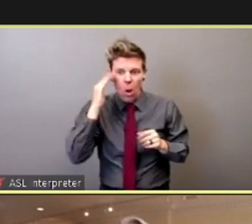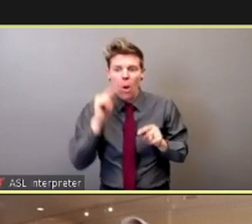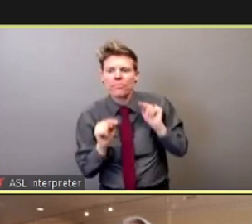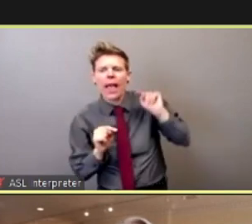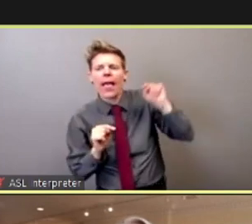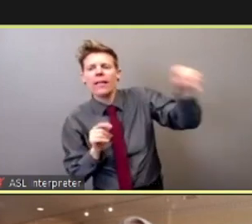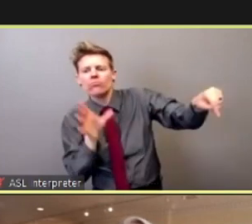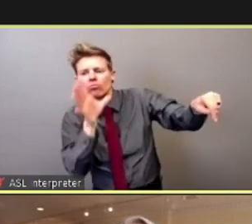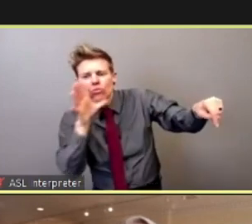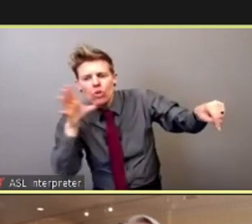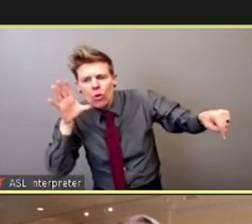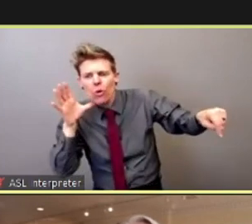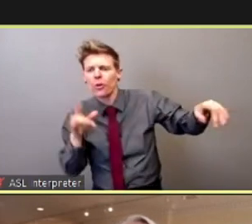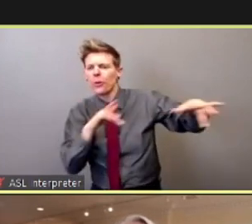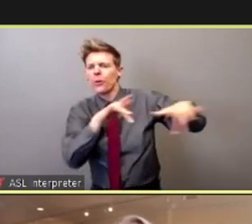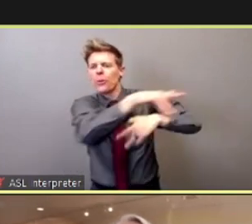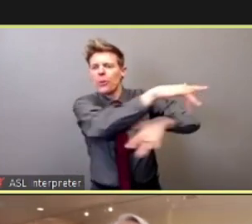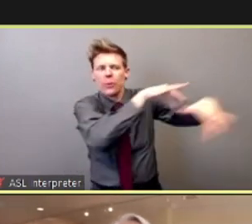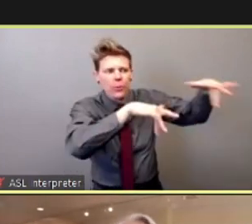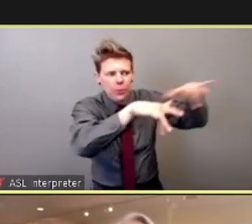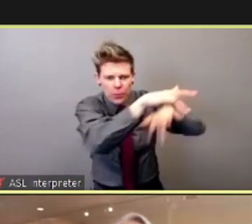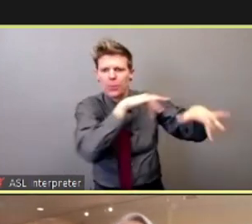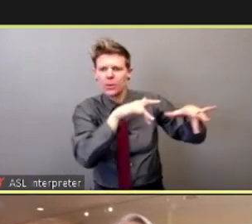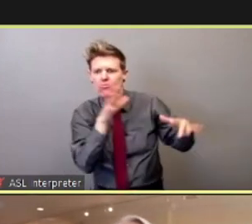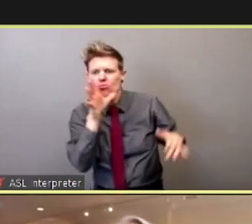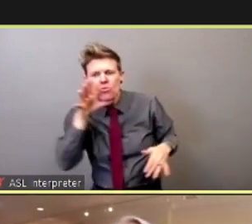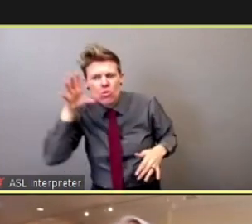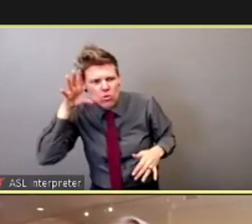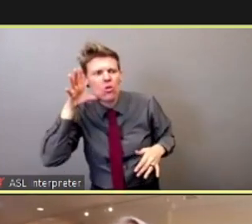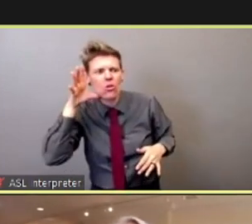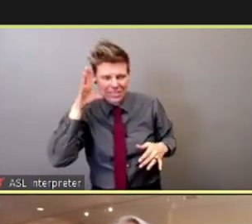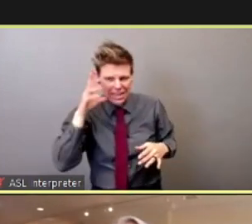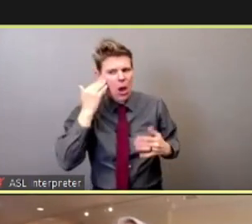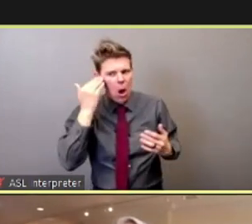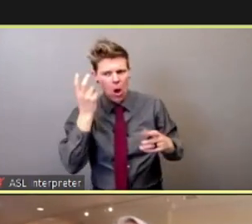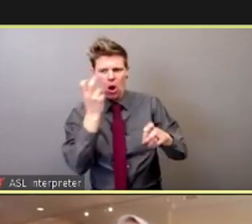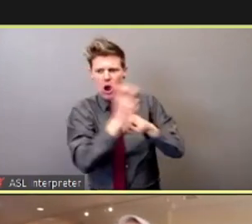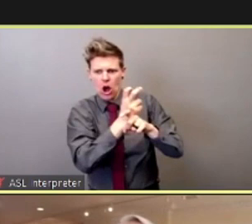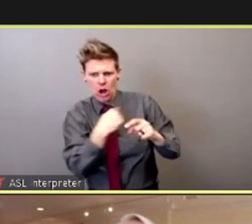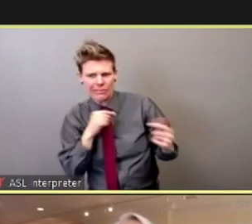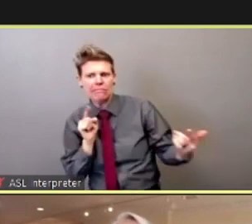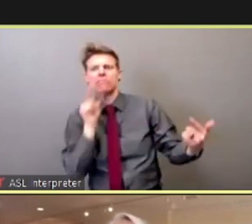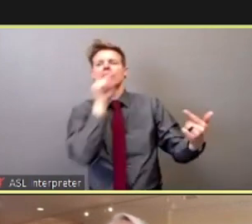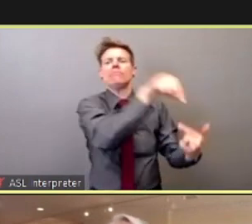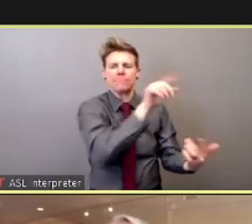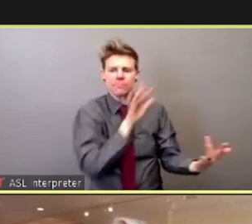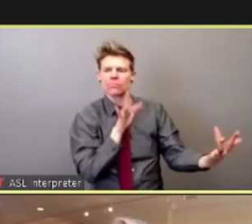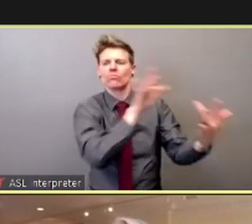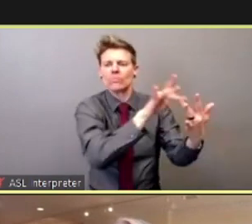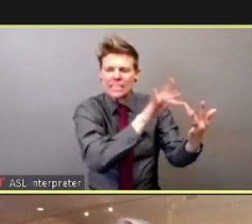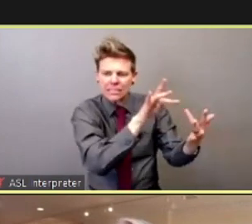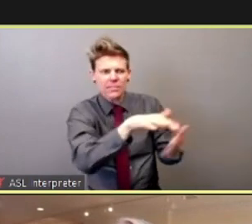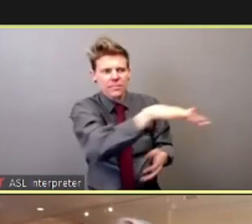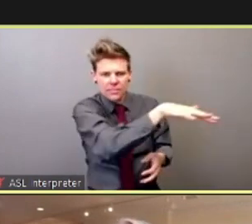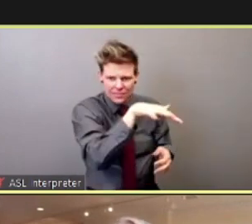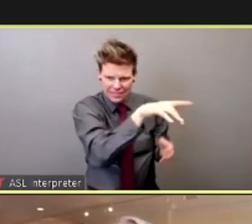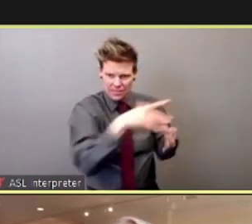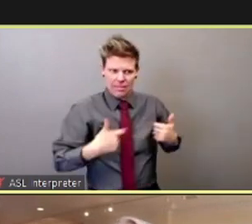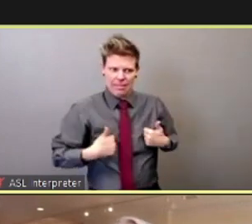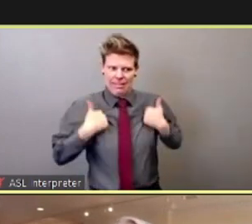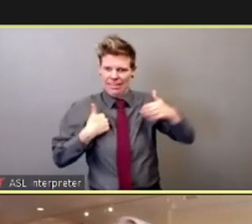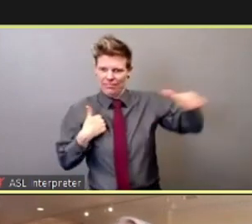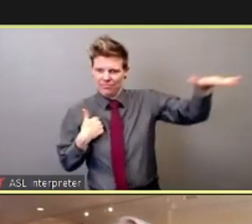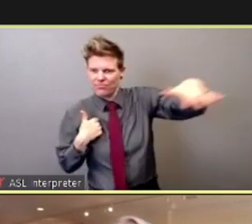should be much harder. And if they used those tests to say, all right, these states with those issues